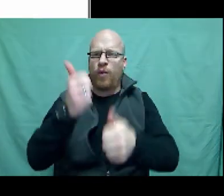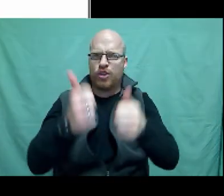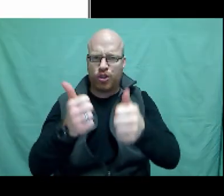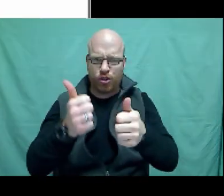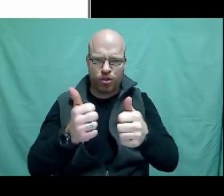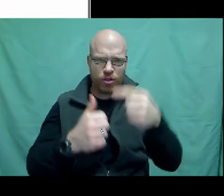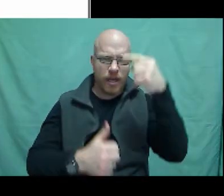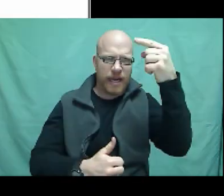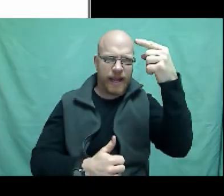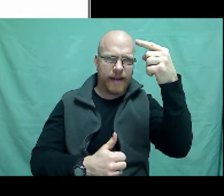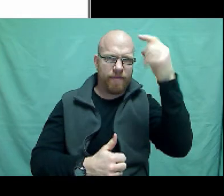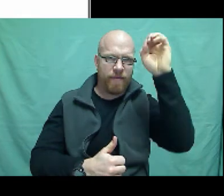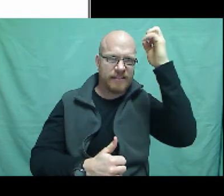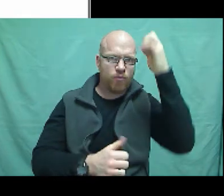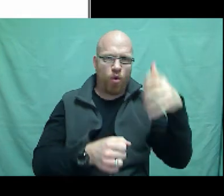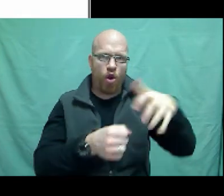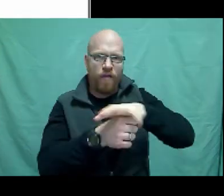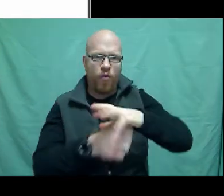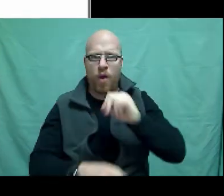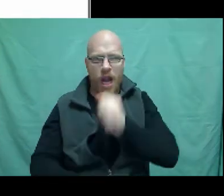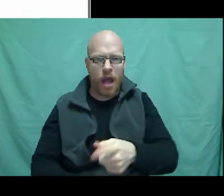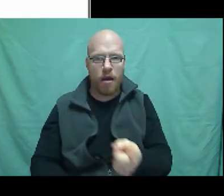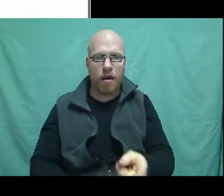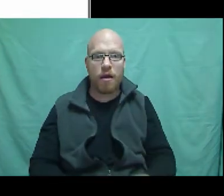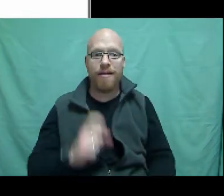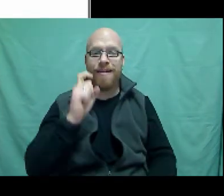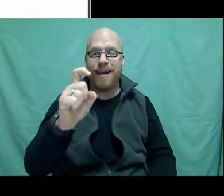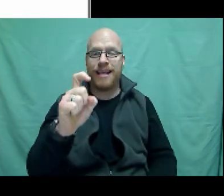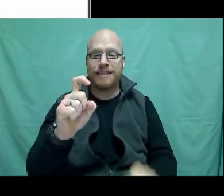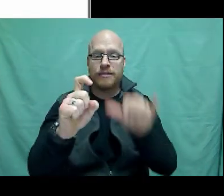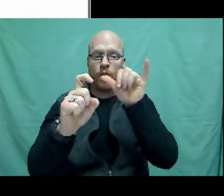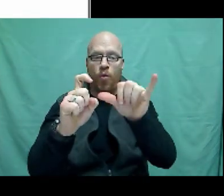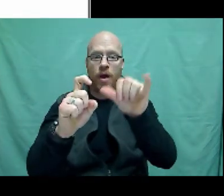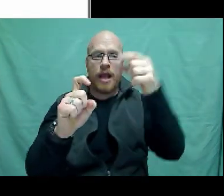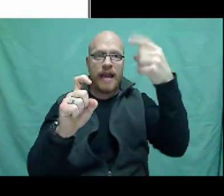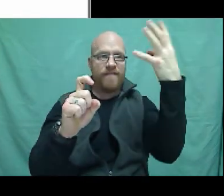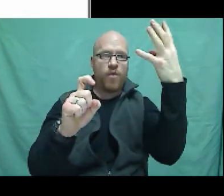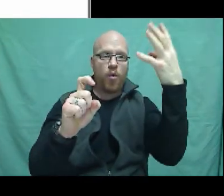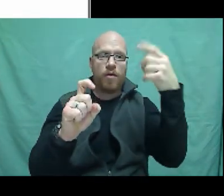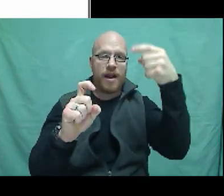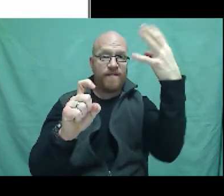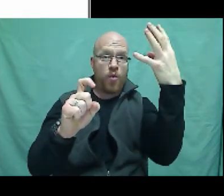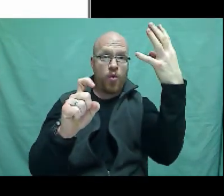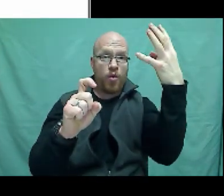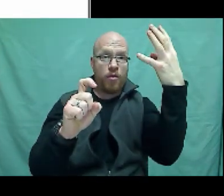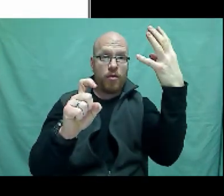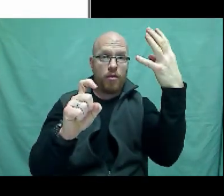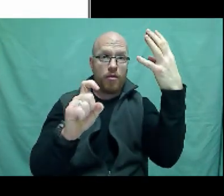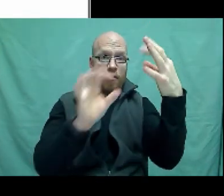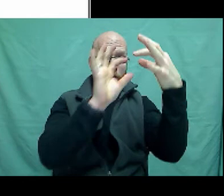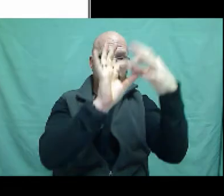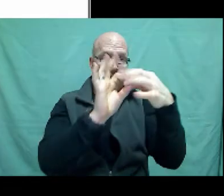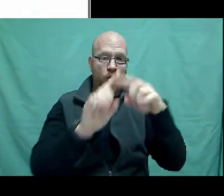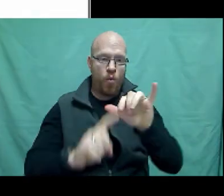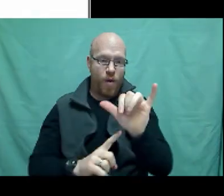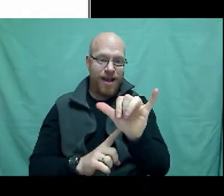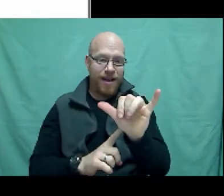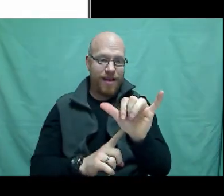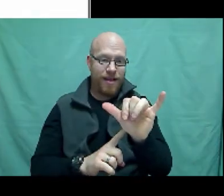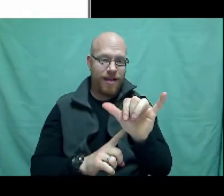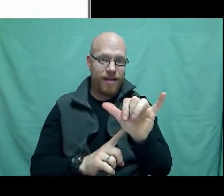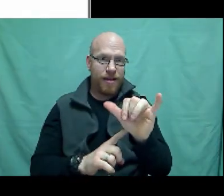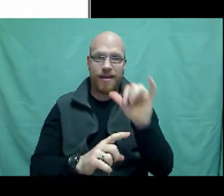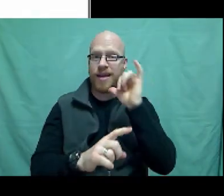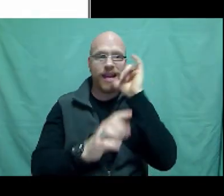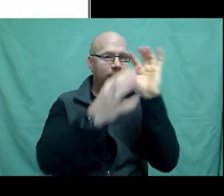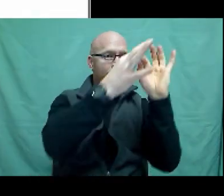Now, I'm going to identify which variable is raised to the negative exponent. Okay, x times y to the